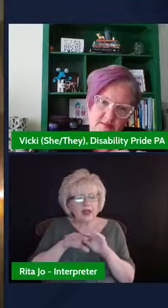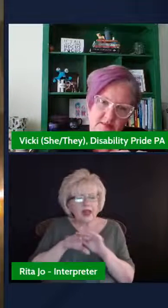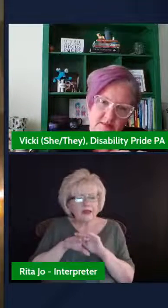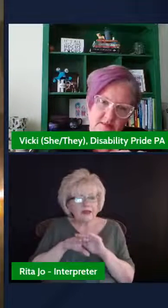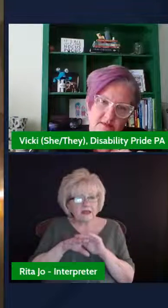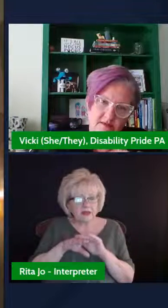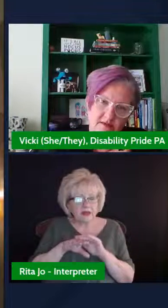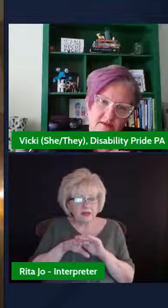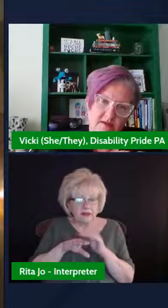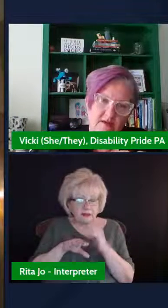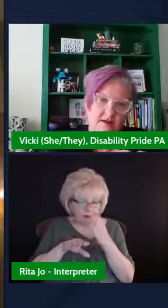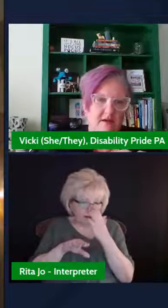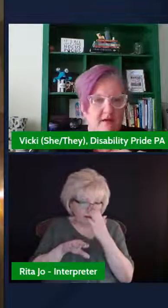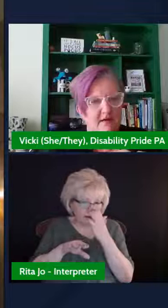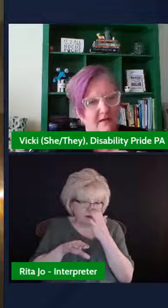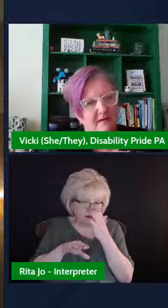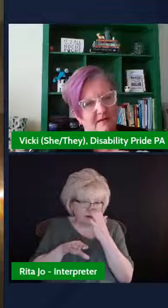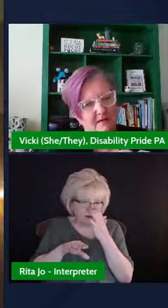need.